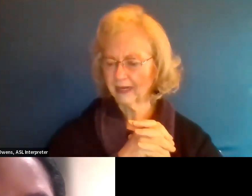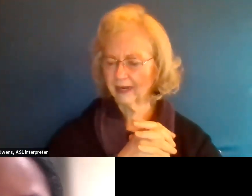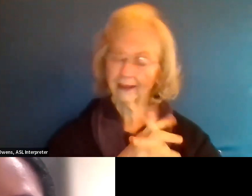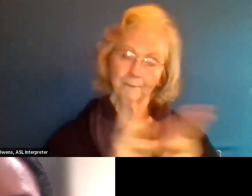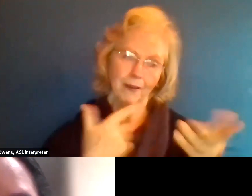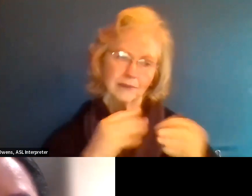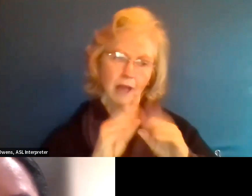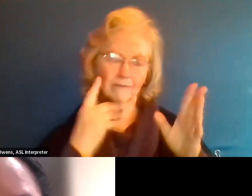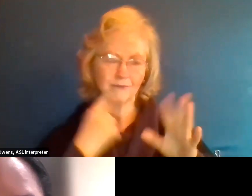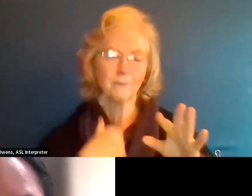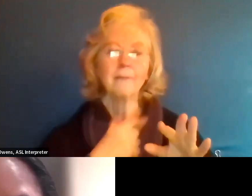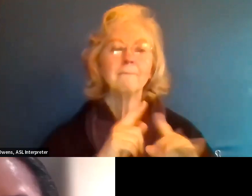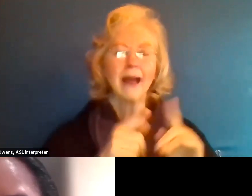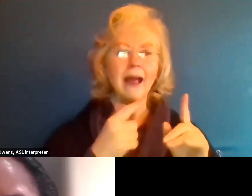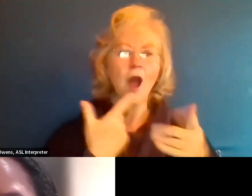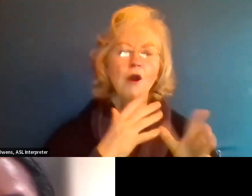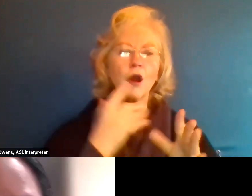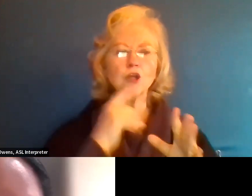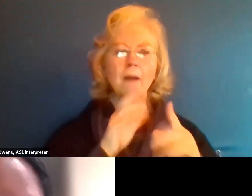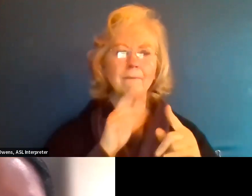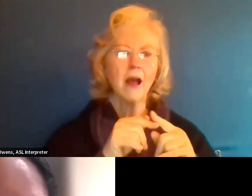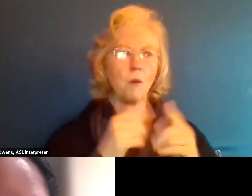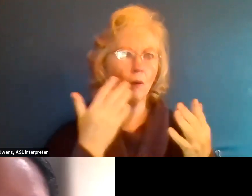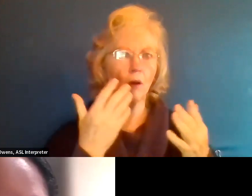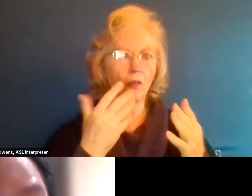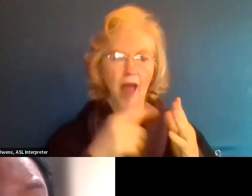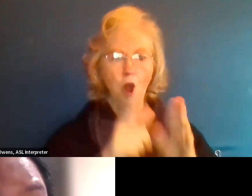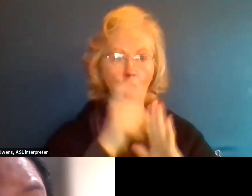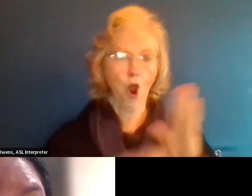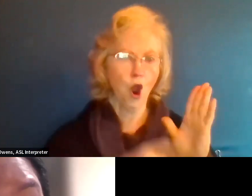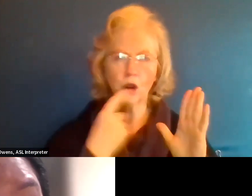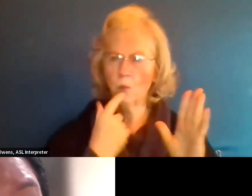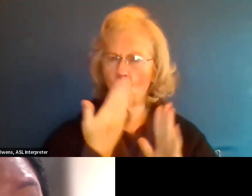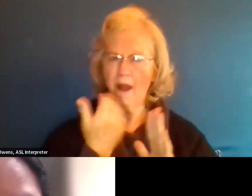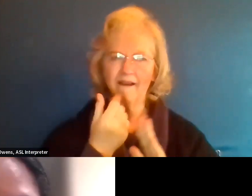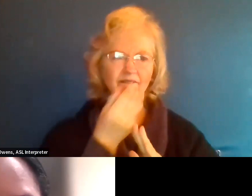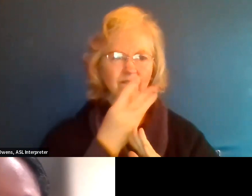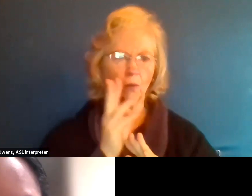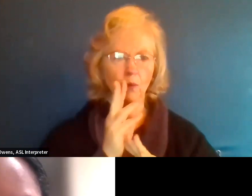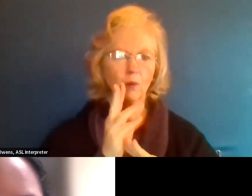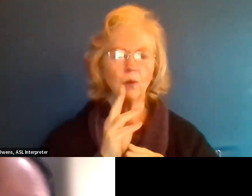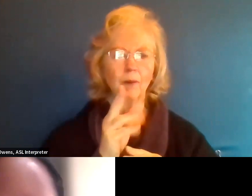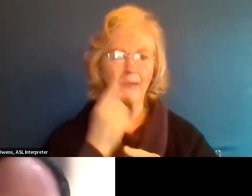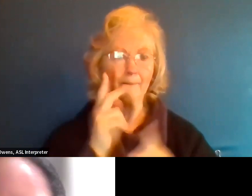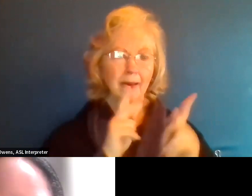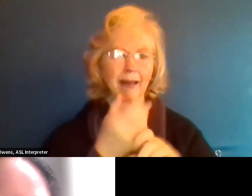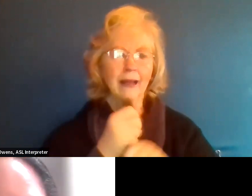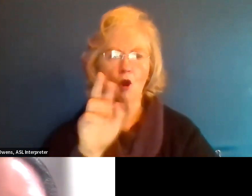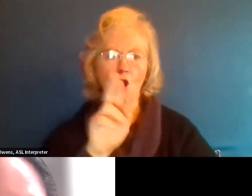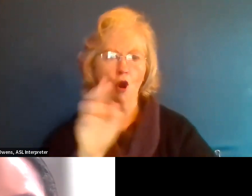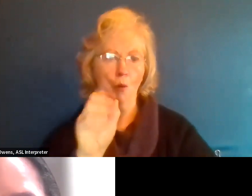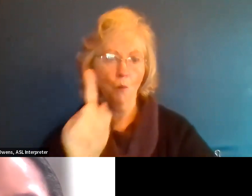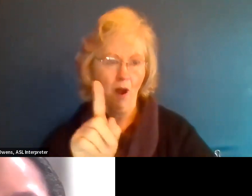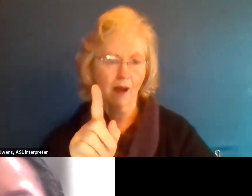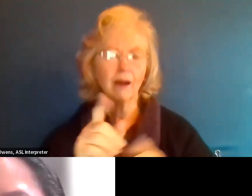me, article came out where it showed, you know, why there are no, you know, very few Black folks getting R01s, you know, in that level of academia.